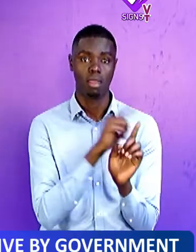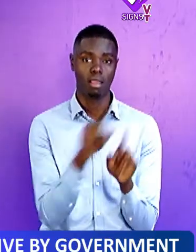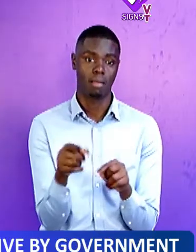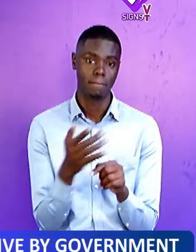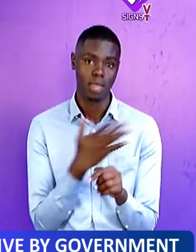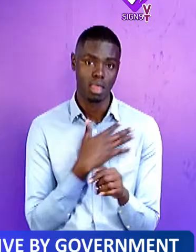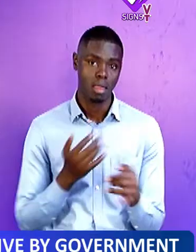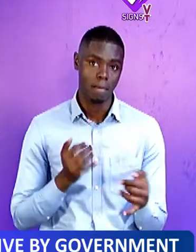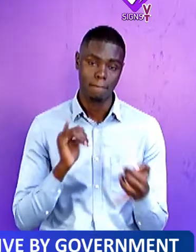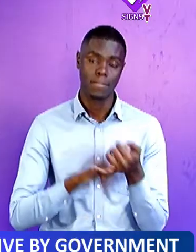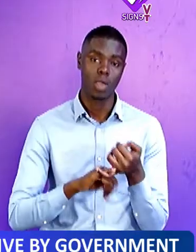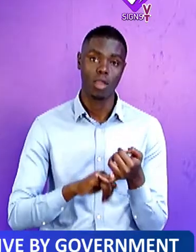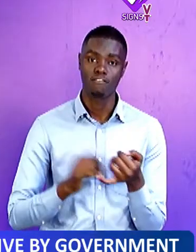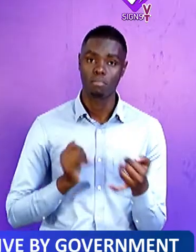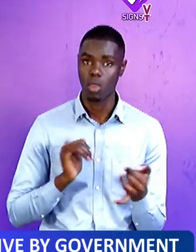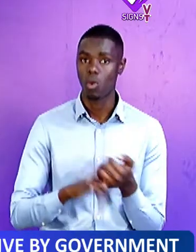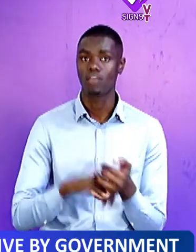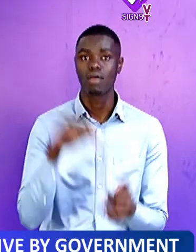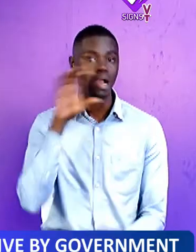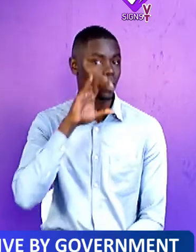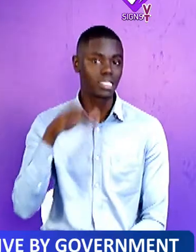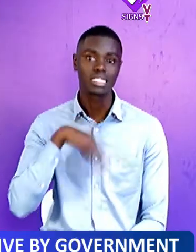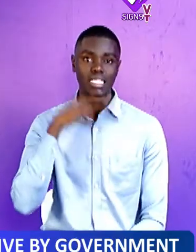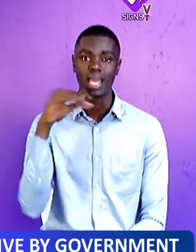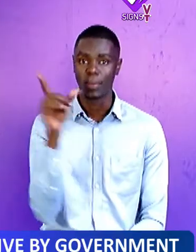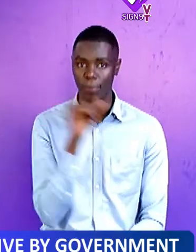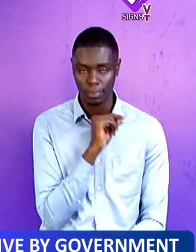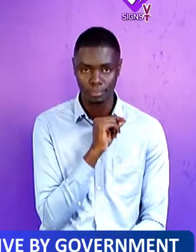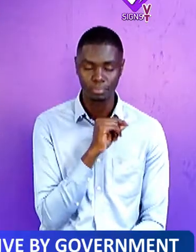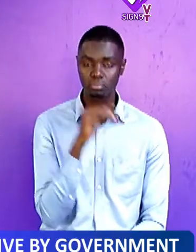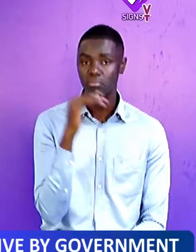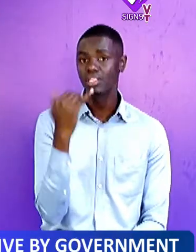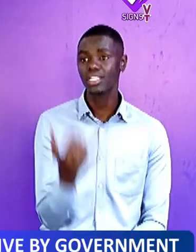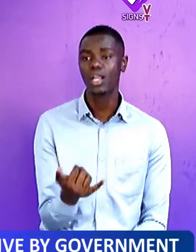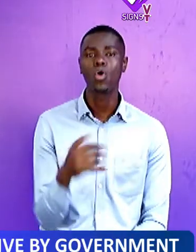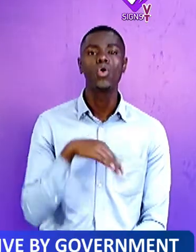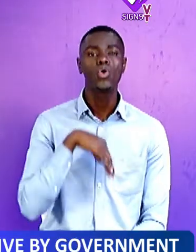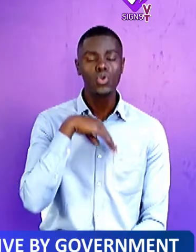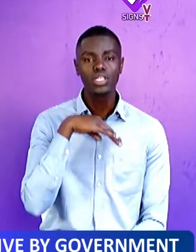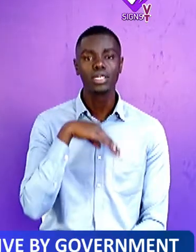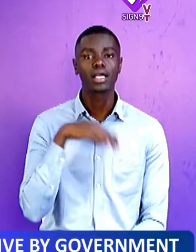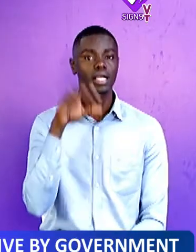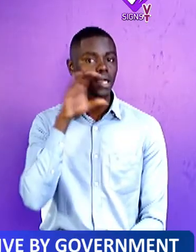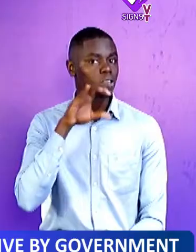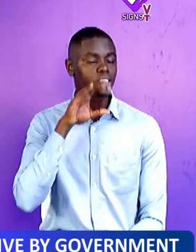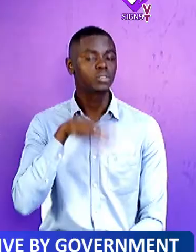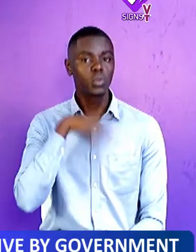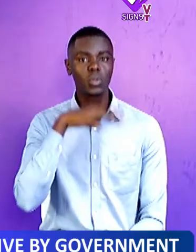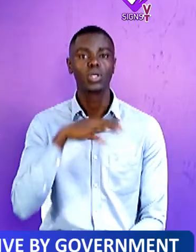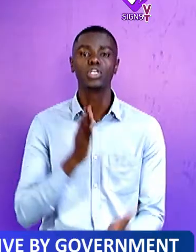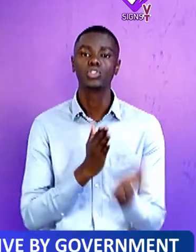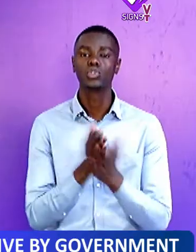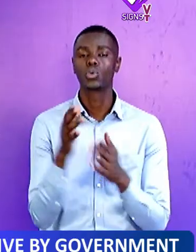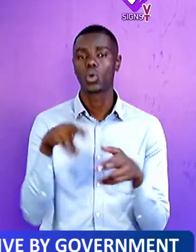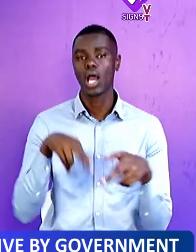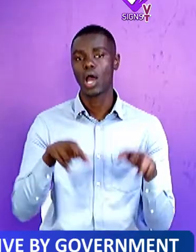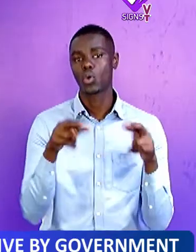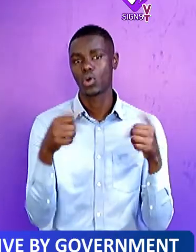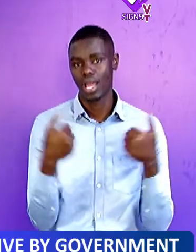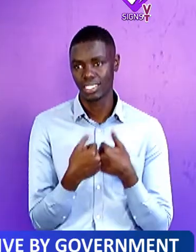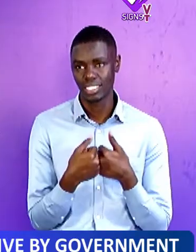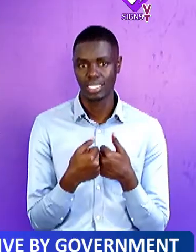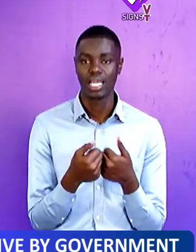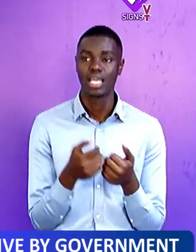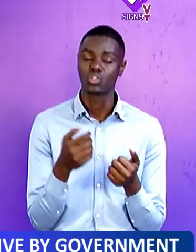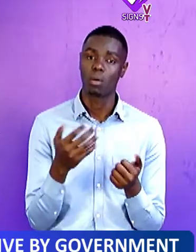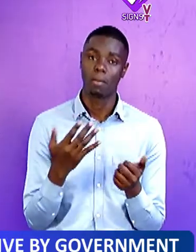has just lost a cousin, isn't it? Now, losing this cousin was through an accident. Now, I have to